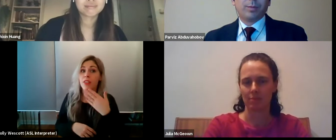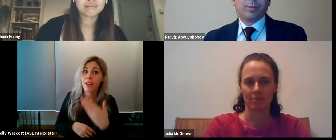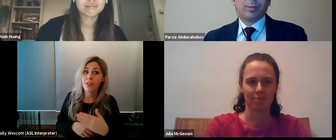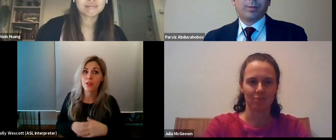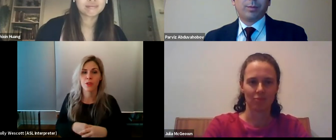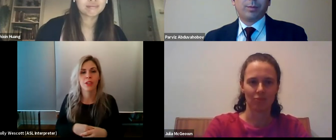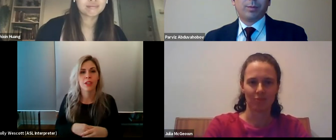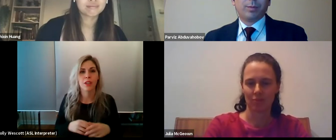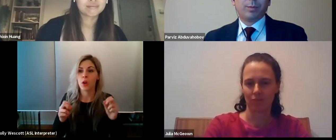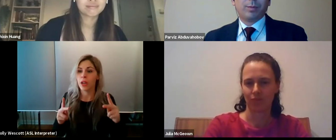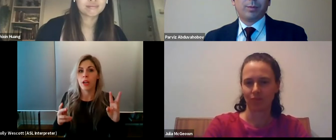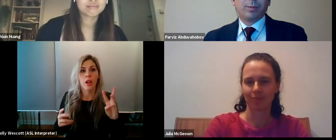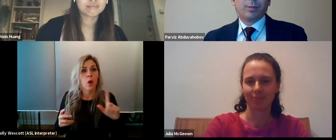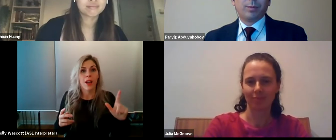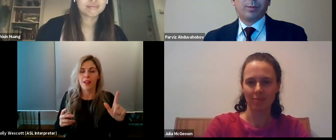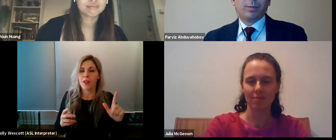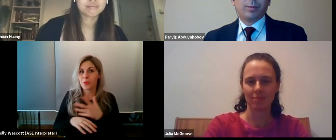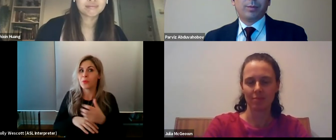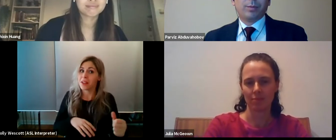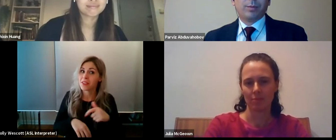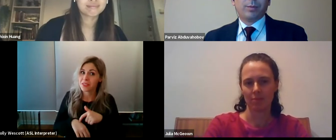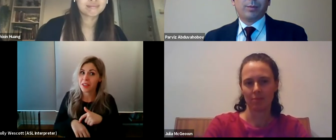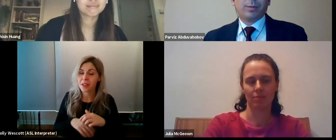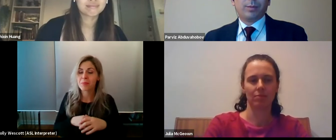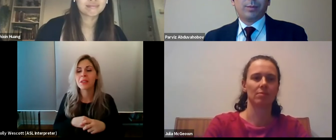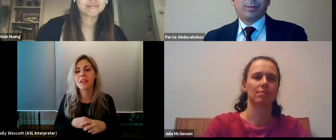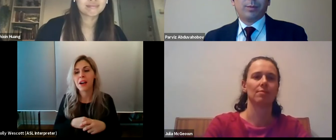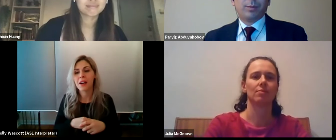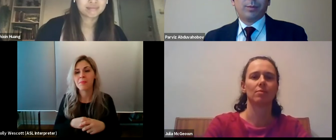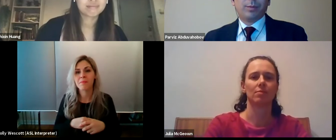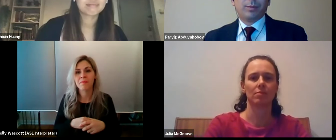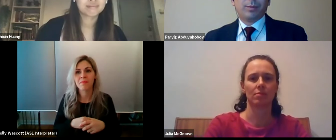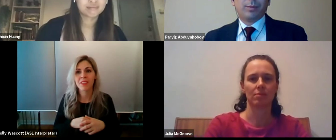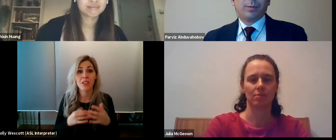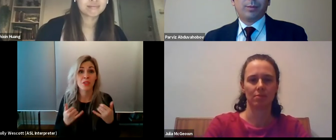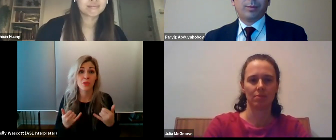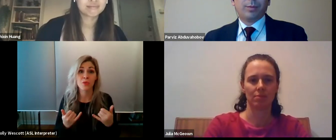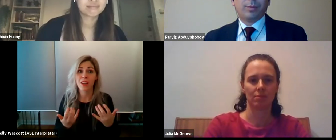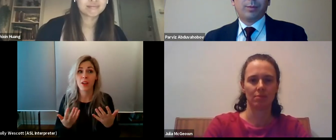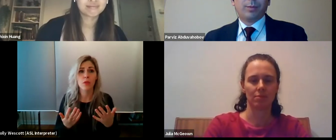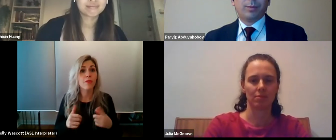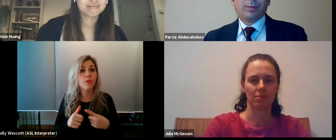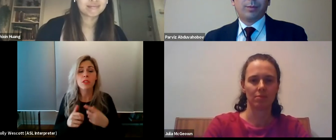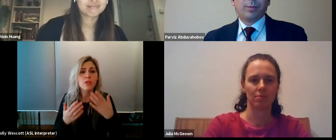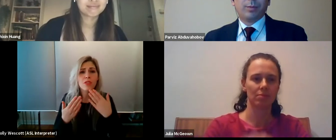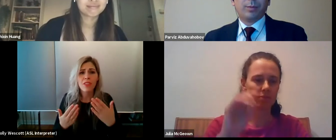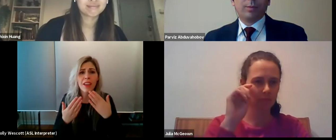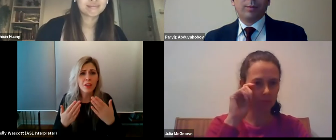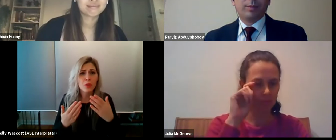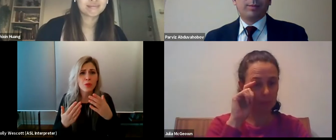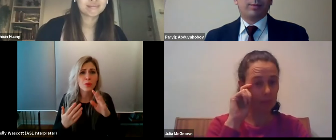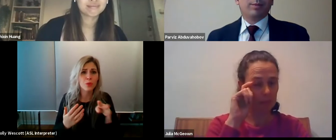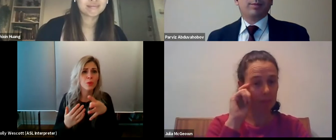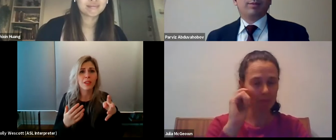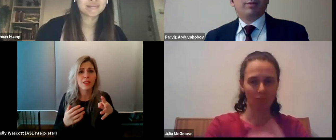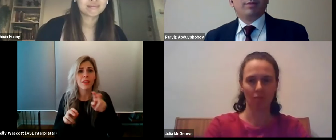Okay, well, I think we're over time. And so what I'd like to do is first thank all of our panelists for